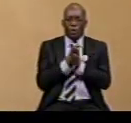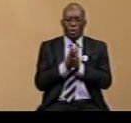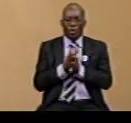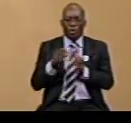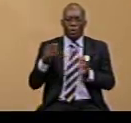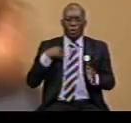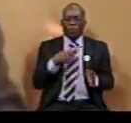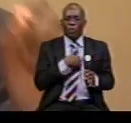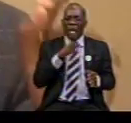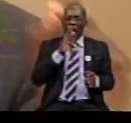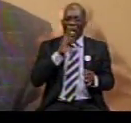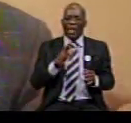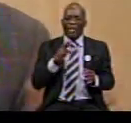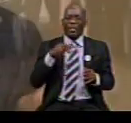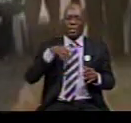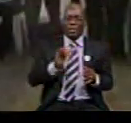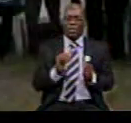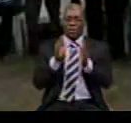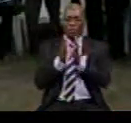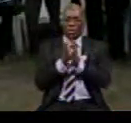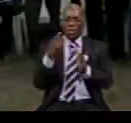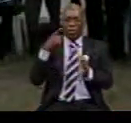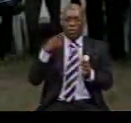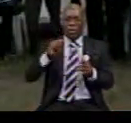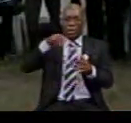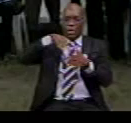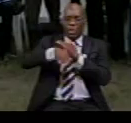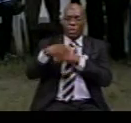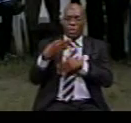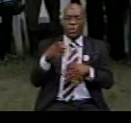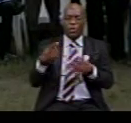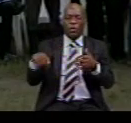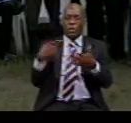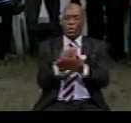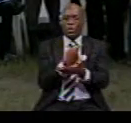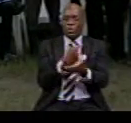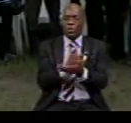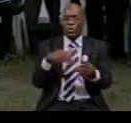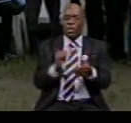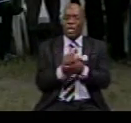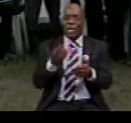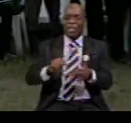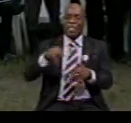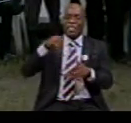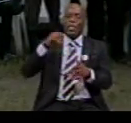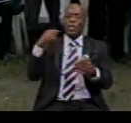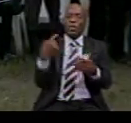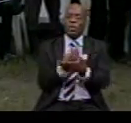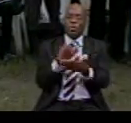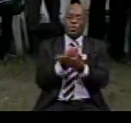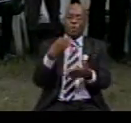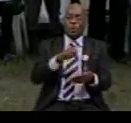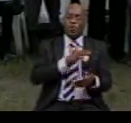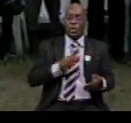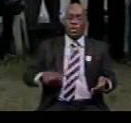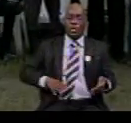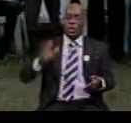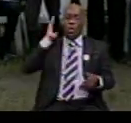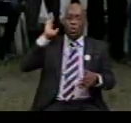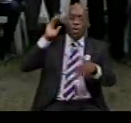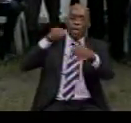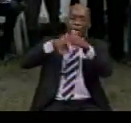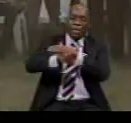the penetration of the gospel, that the gospel of Jesus Christ will penetrate. Let's pray that